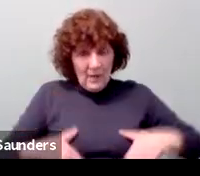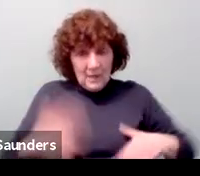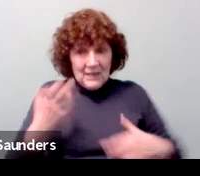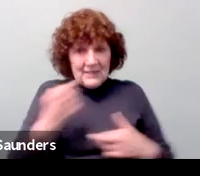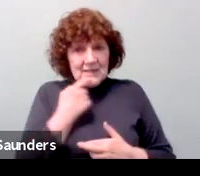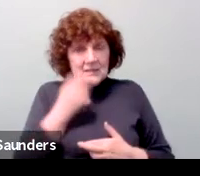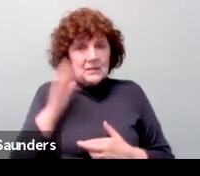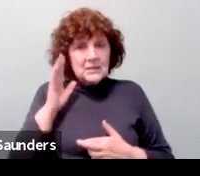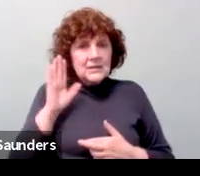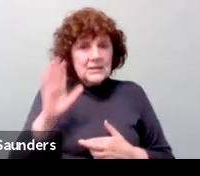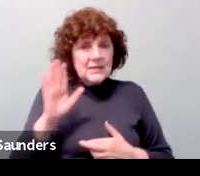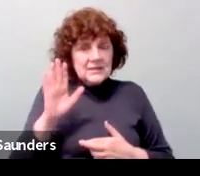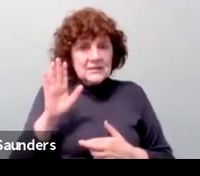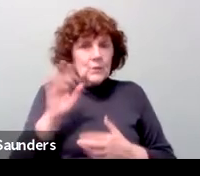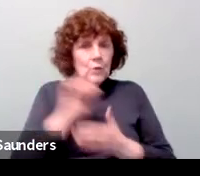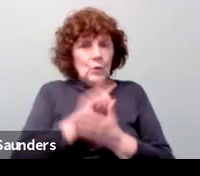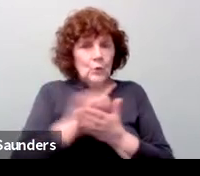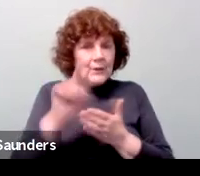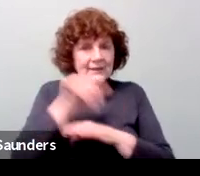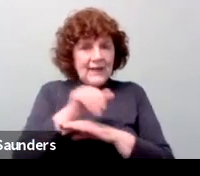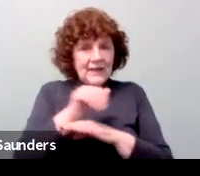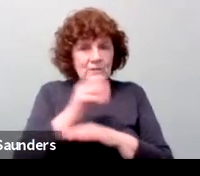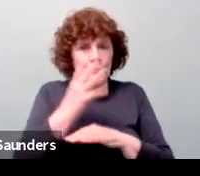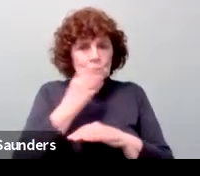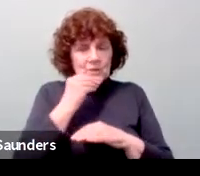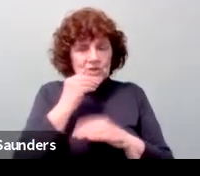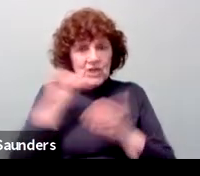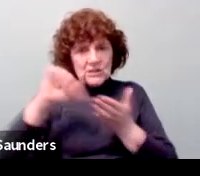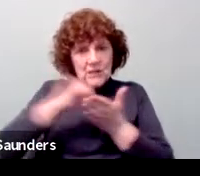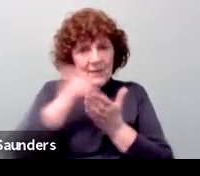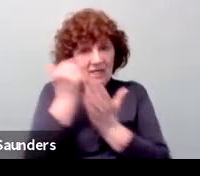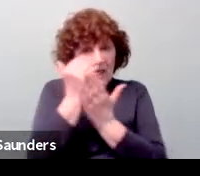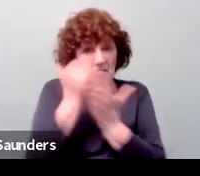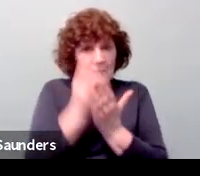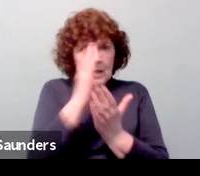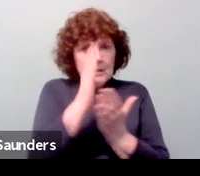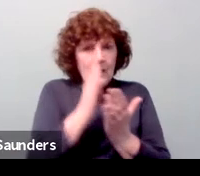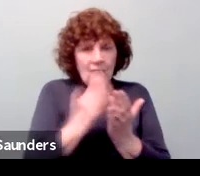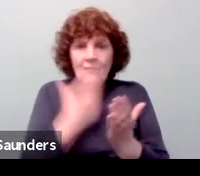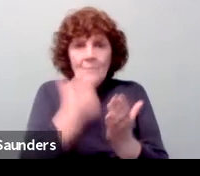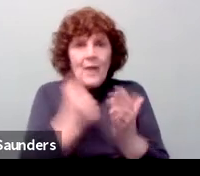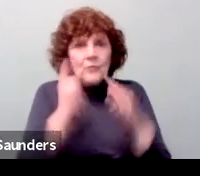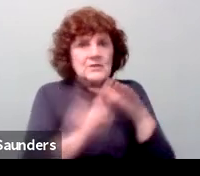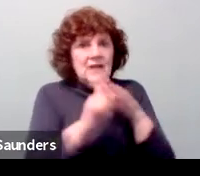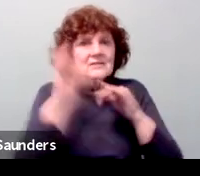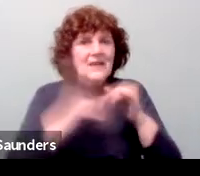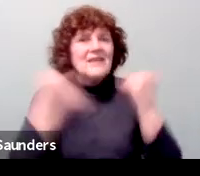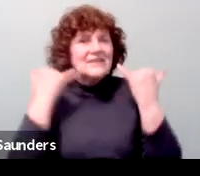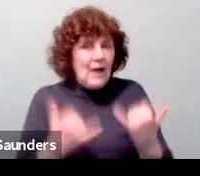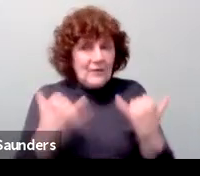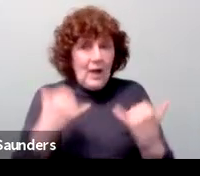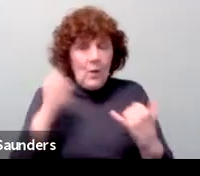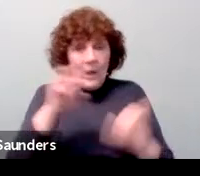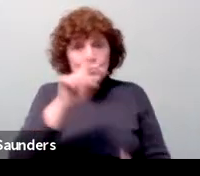weeknight shiurim, his weeknight Jewish Talmud lessons, have never been better attended than they are now that they're on Zoom,